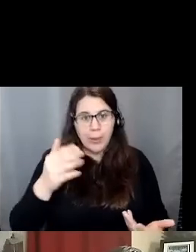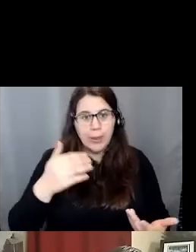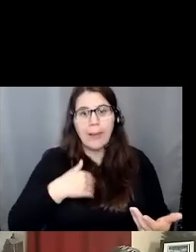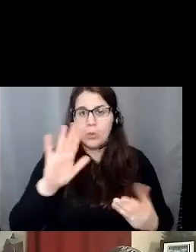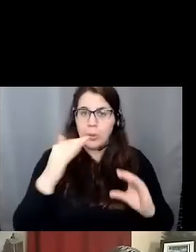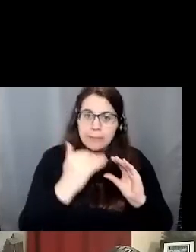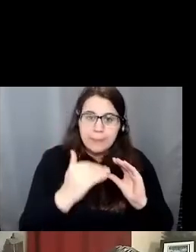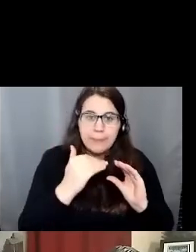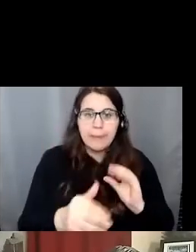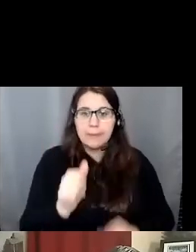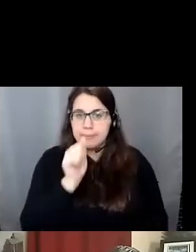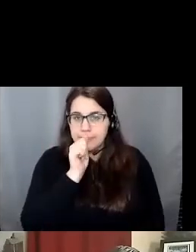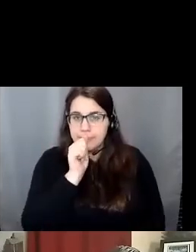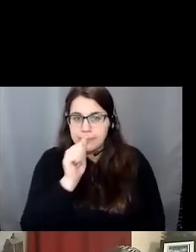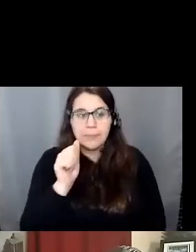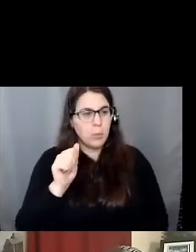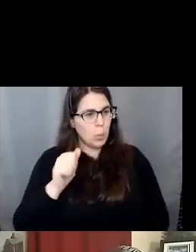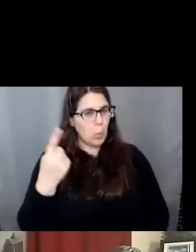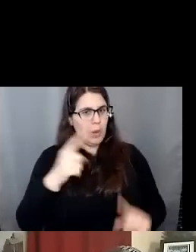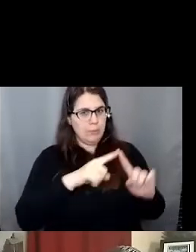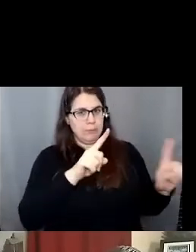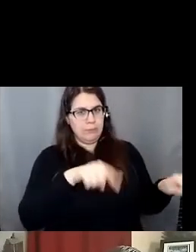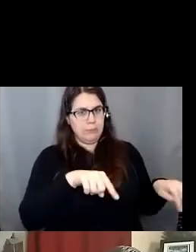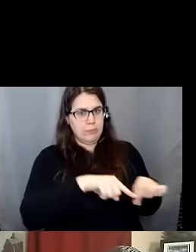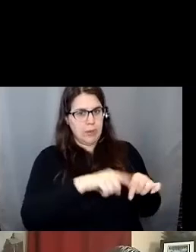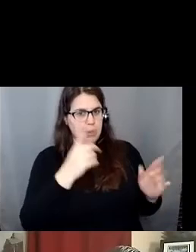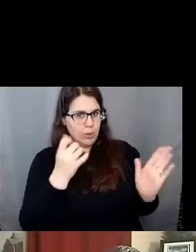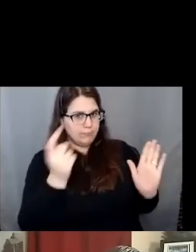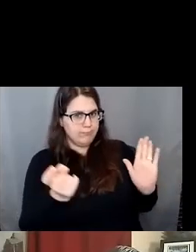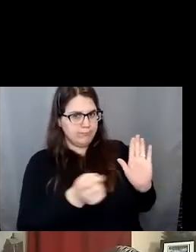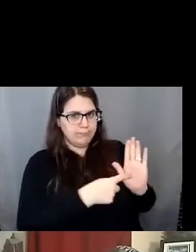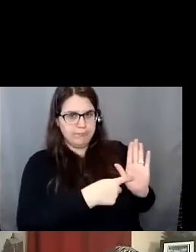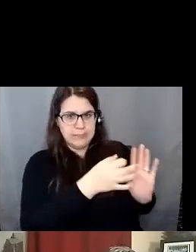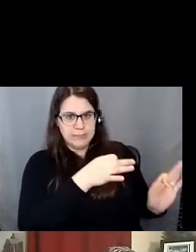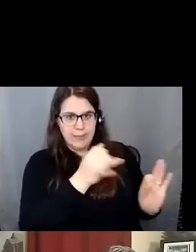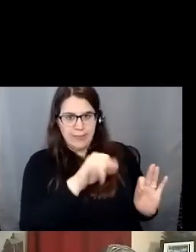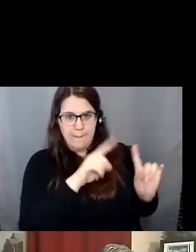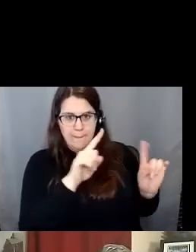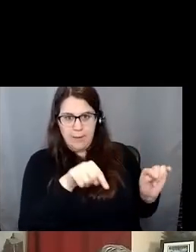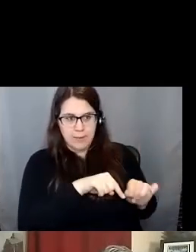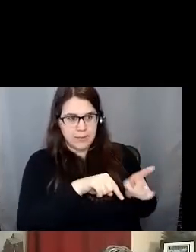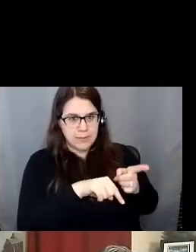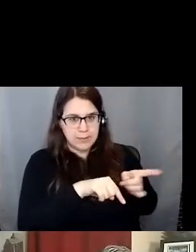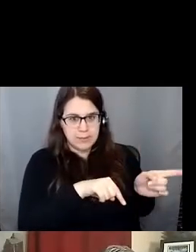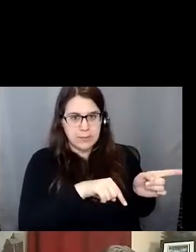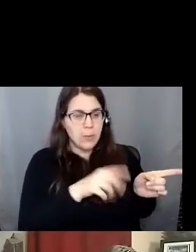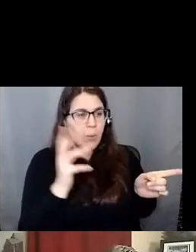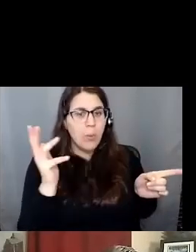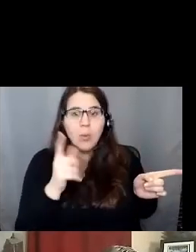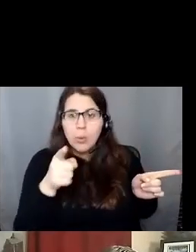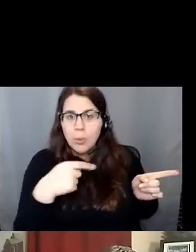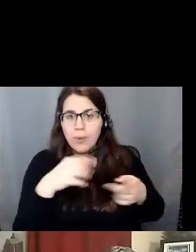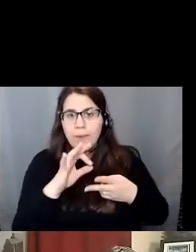password. But I did highlight a box over here that I just wanted to mention real briefly. We do have the option to enroll